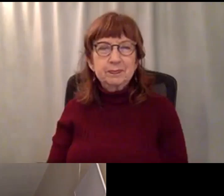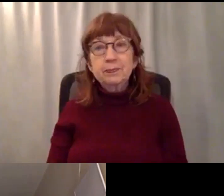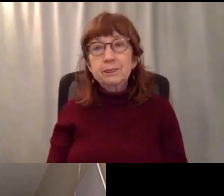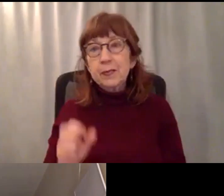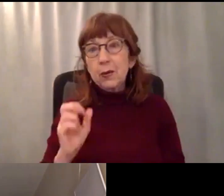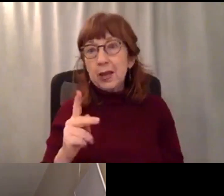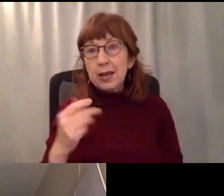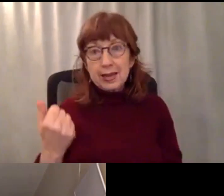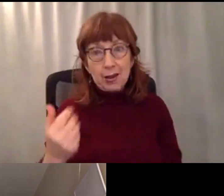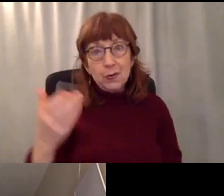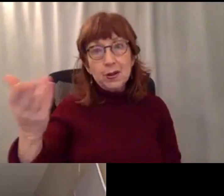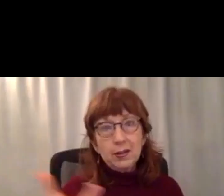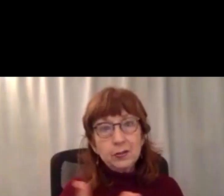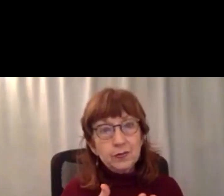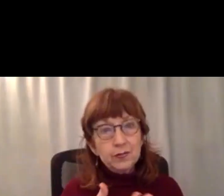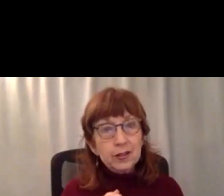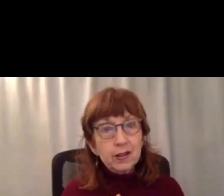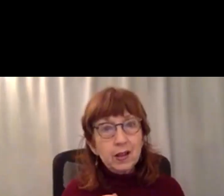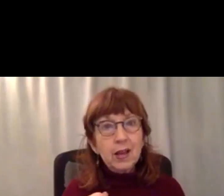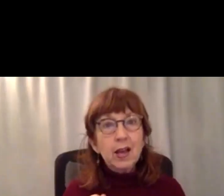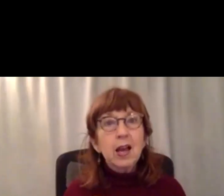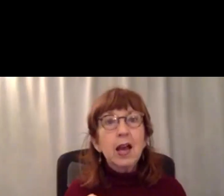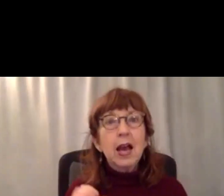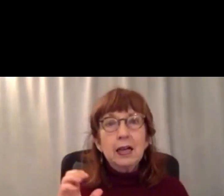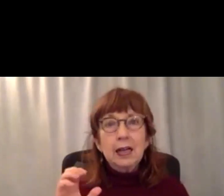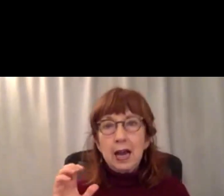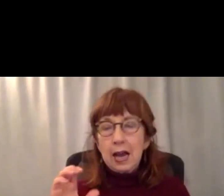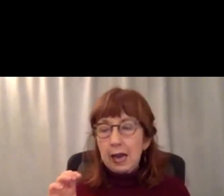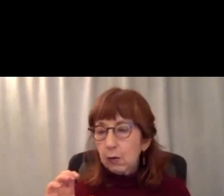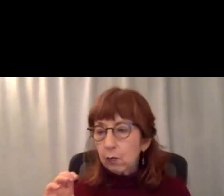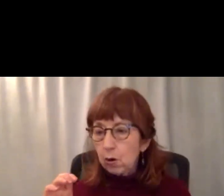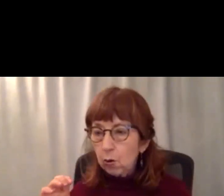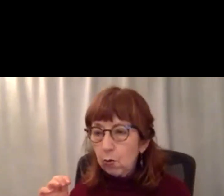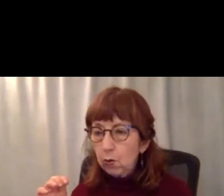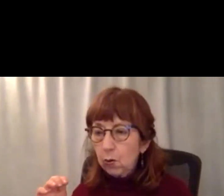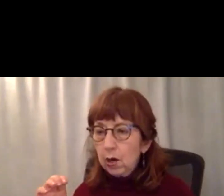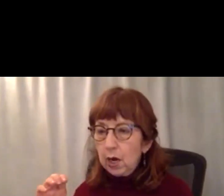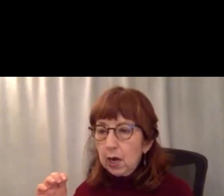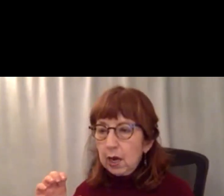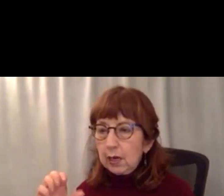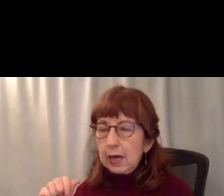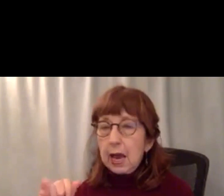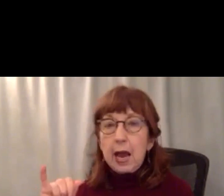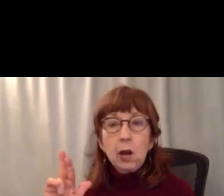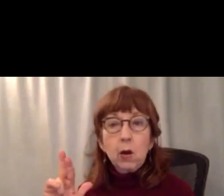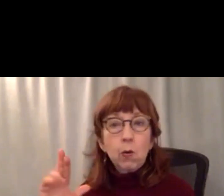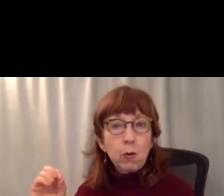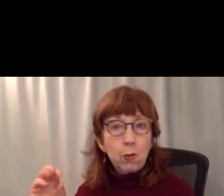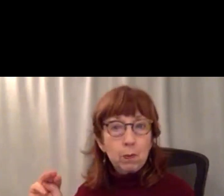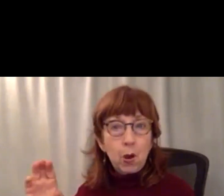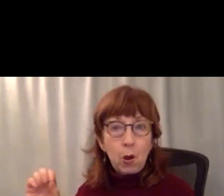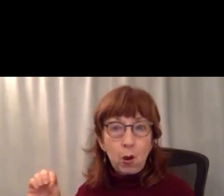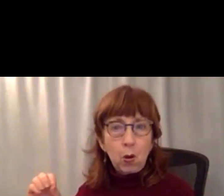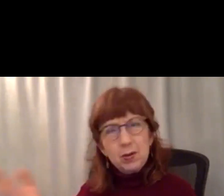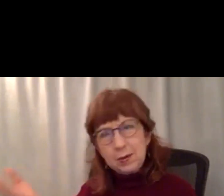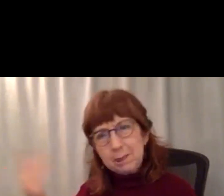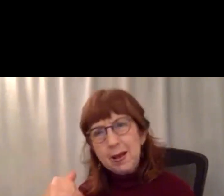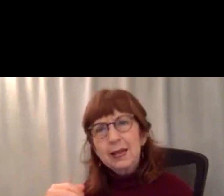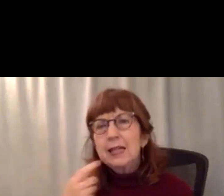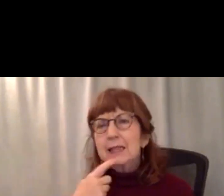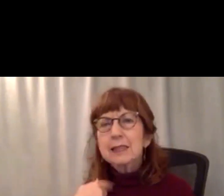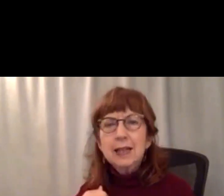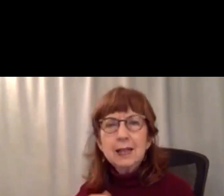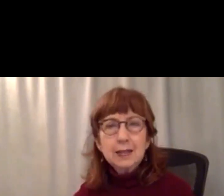Okay, I'd like to invite up Cairo Mo. Cairo, you want to come on back and tell us how the Queer